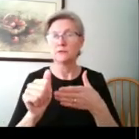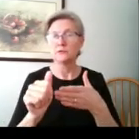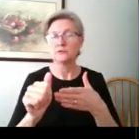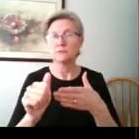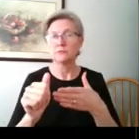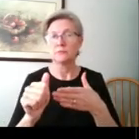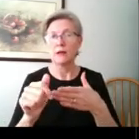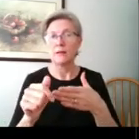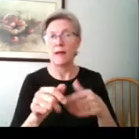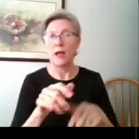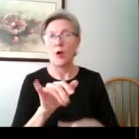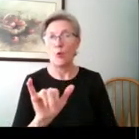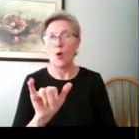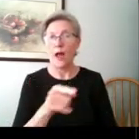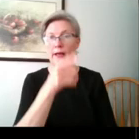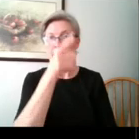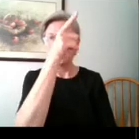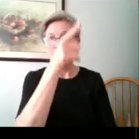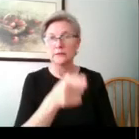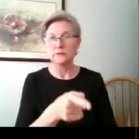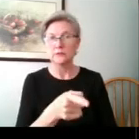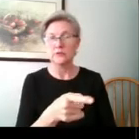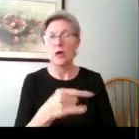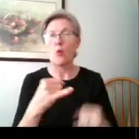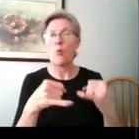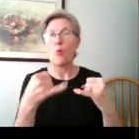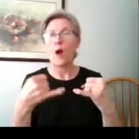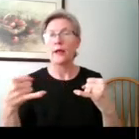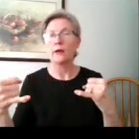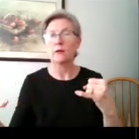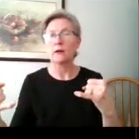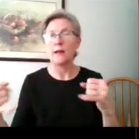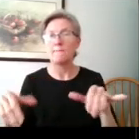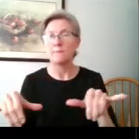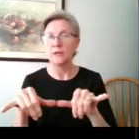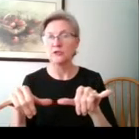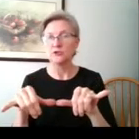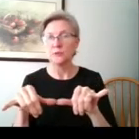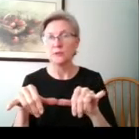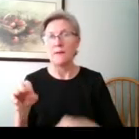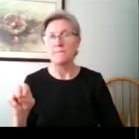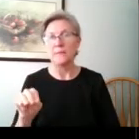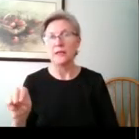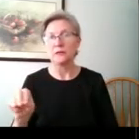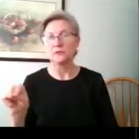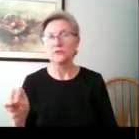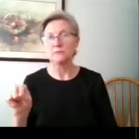And then on my y-axis, I'll have my copper wire in meters.